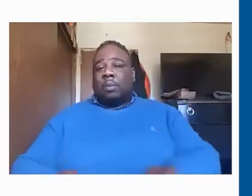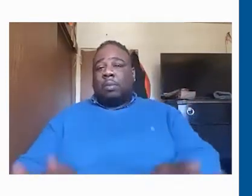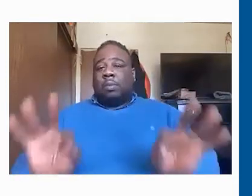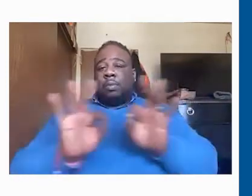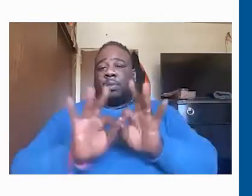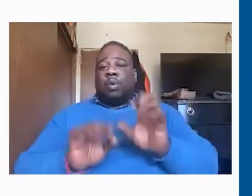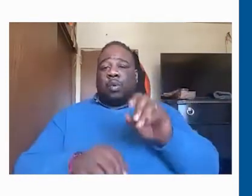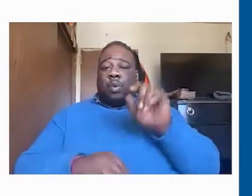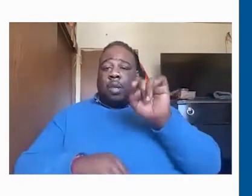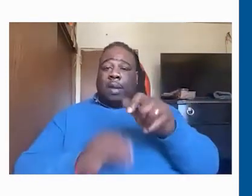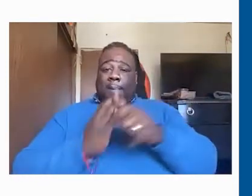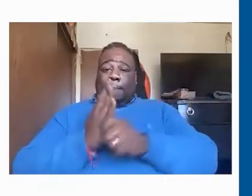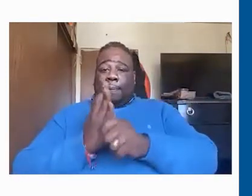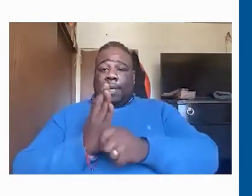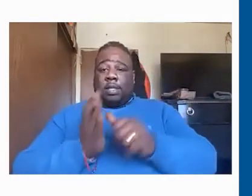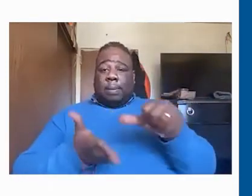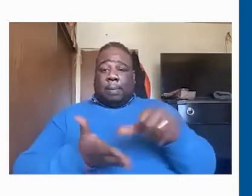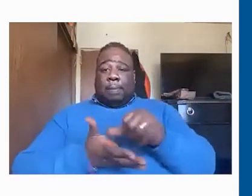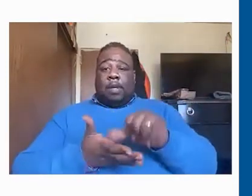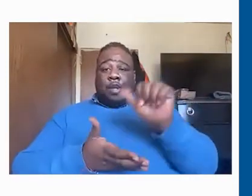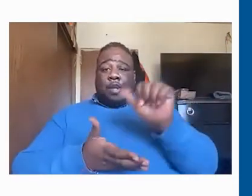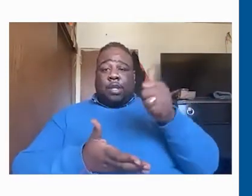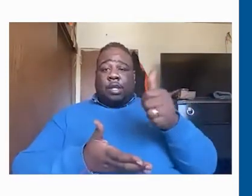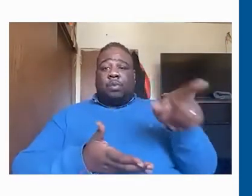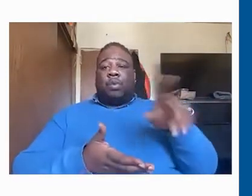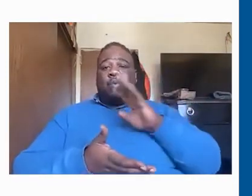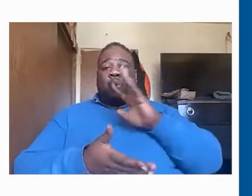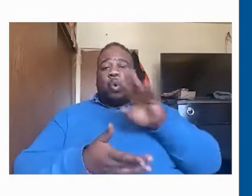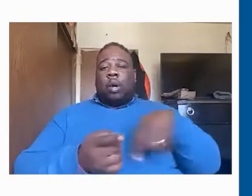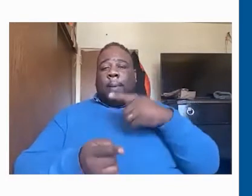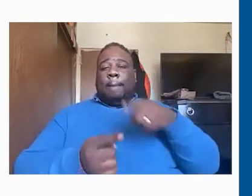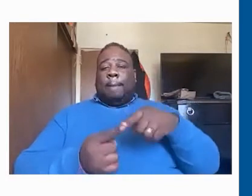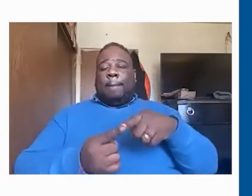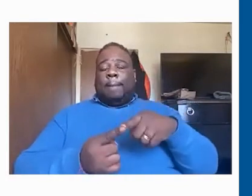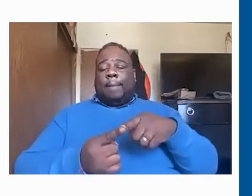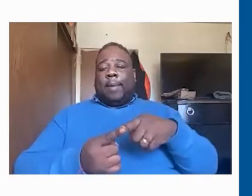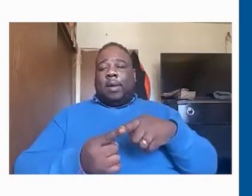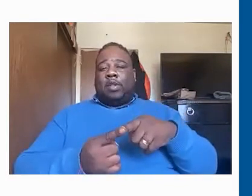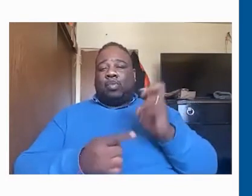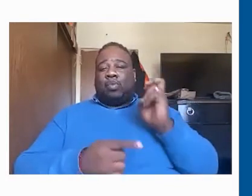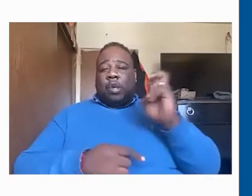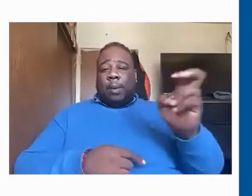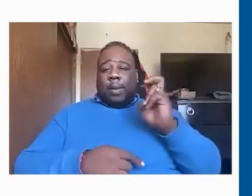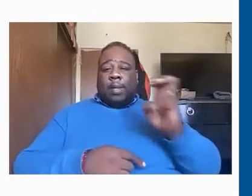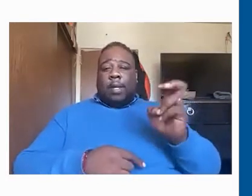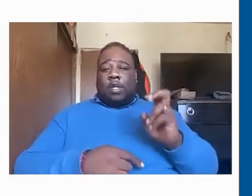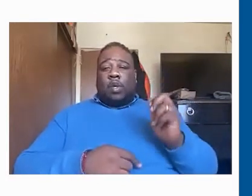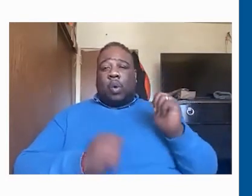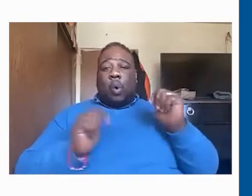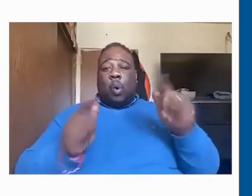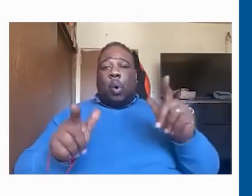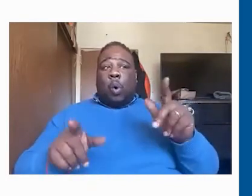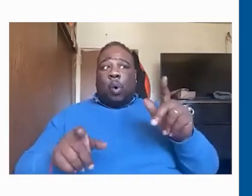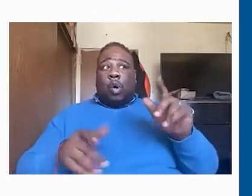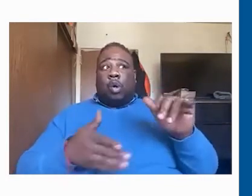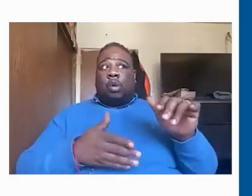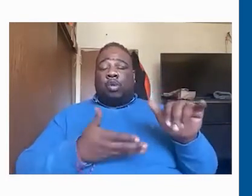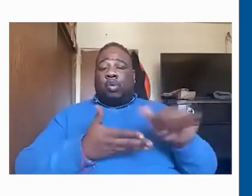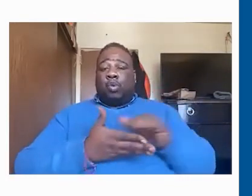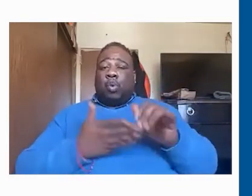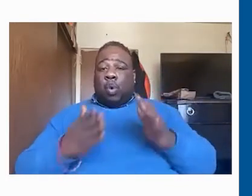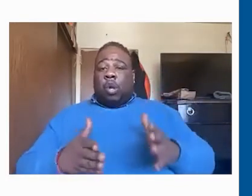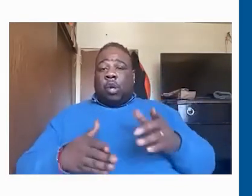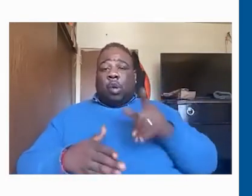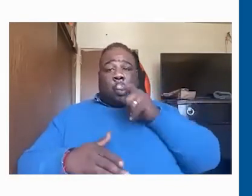is a section that talks about transportation. All New Yorkers, especially people with disabilities, we're going to know how we travel on a daily basis,